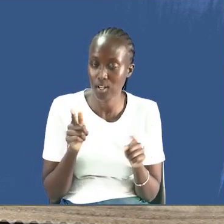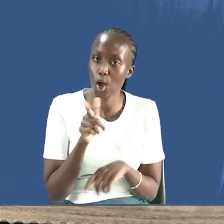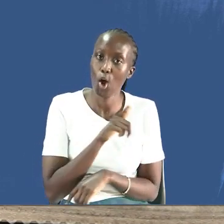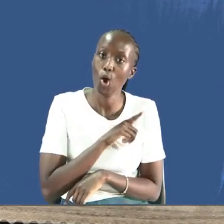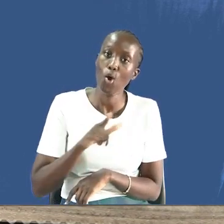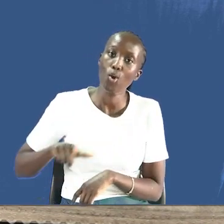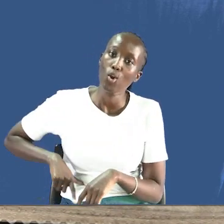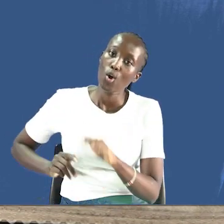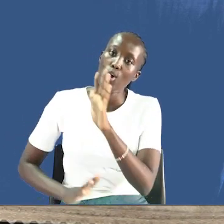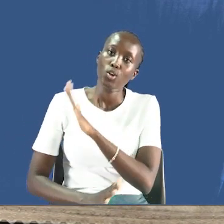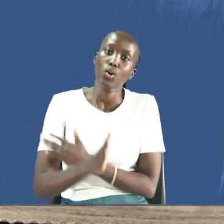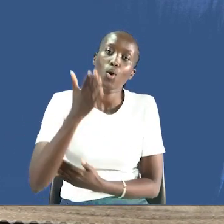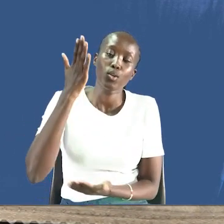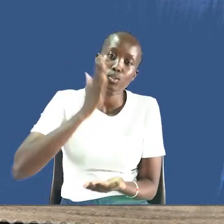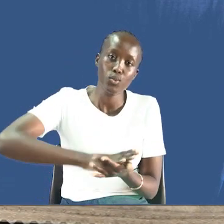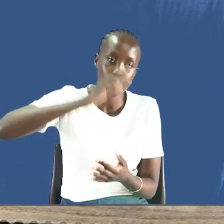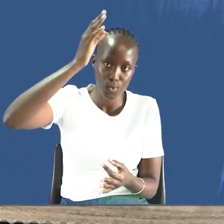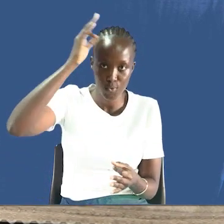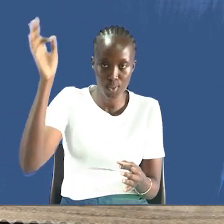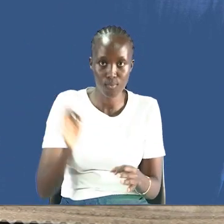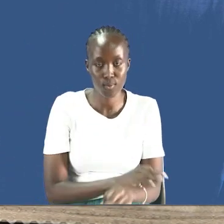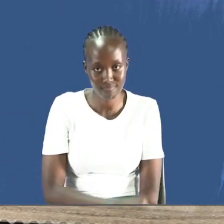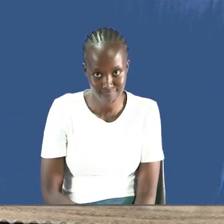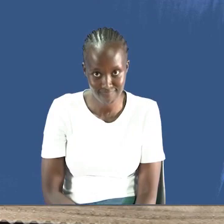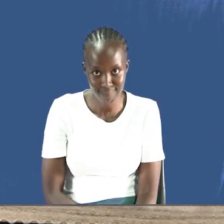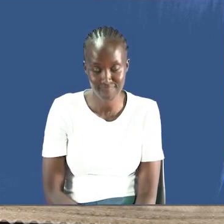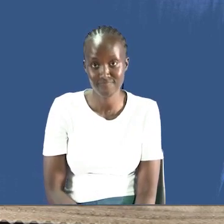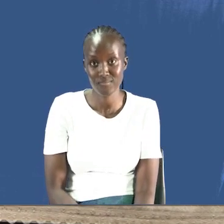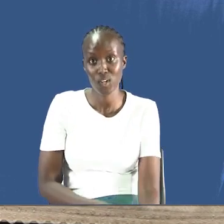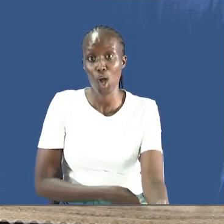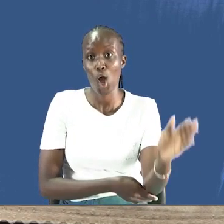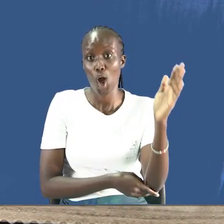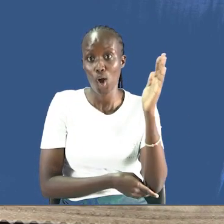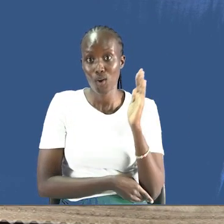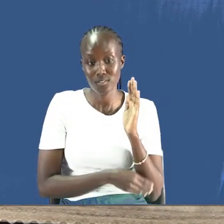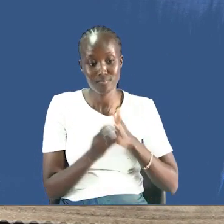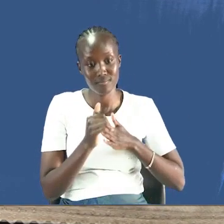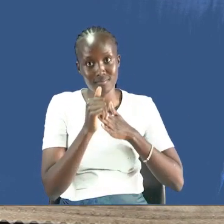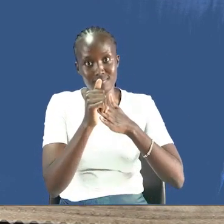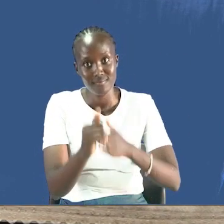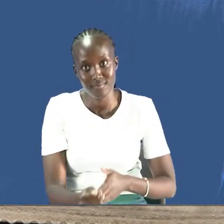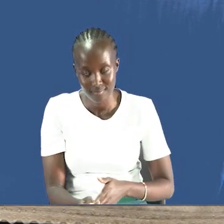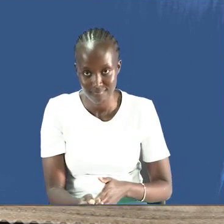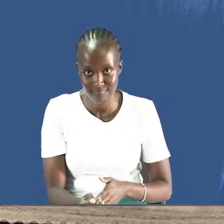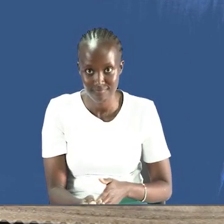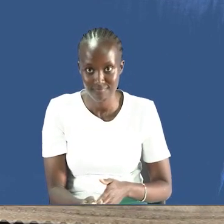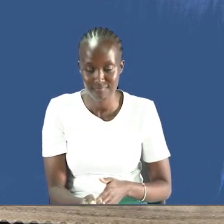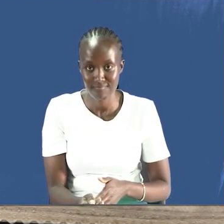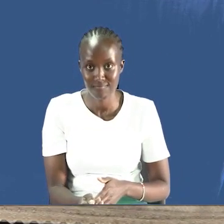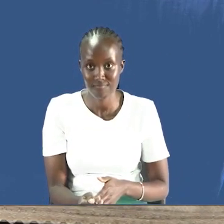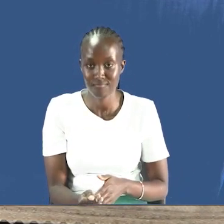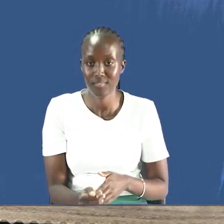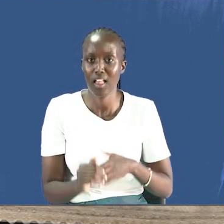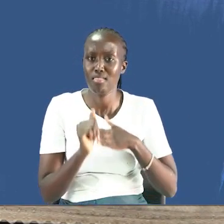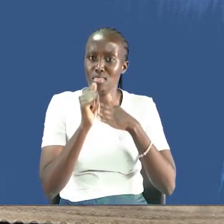Lord has been faithful. The Lord has been with us from one place to another